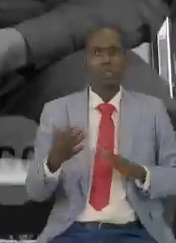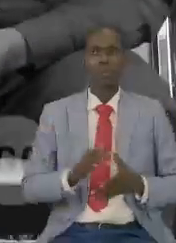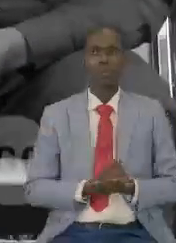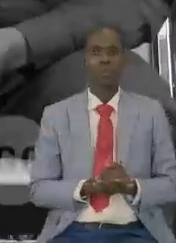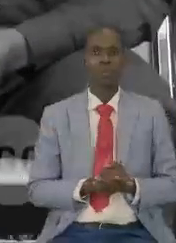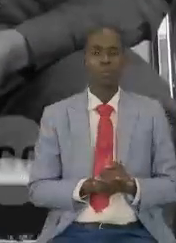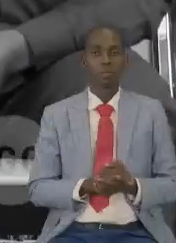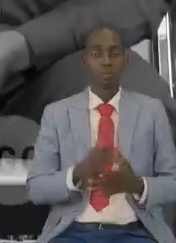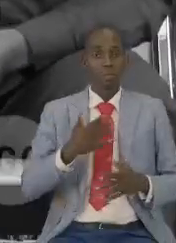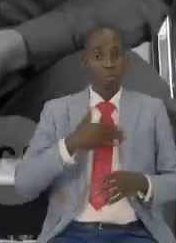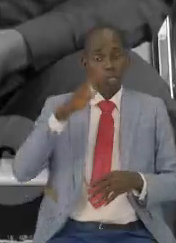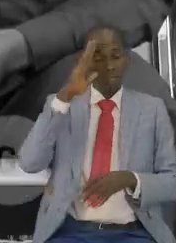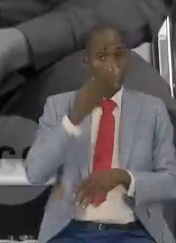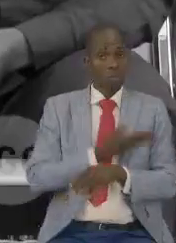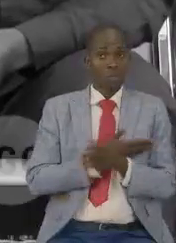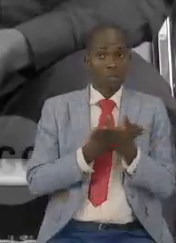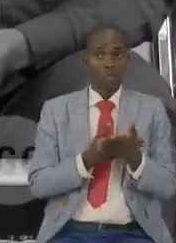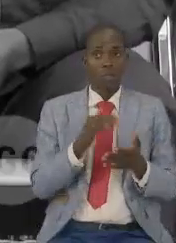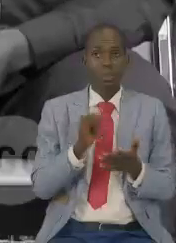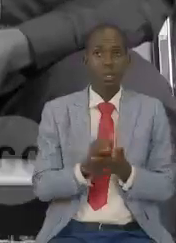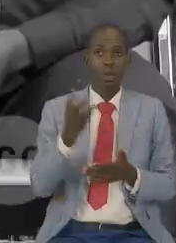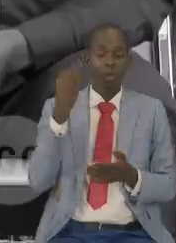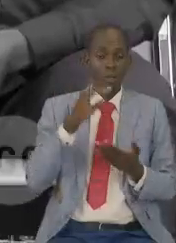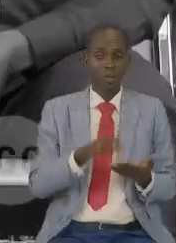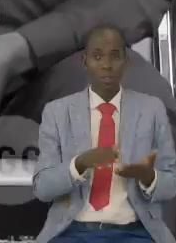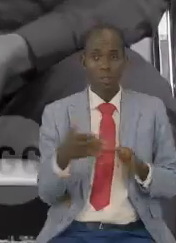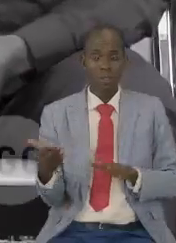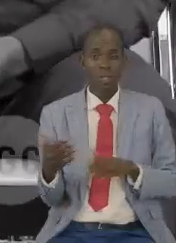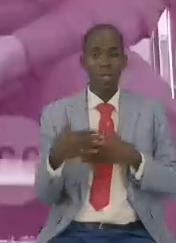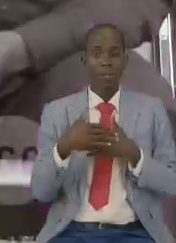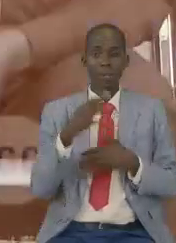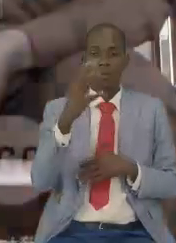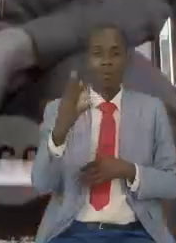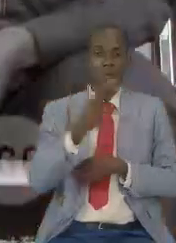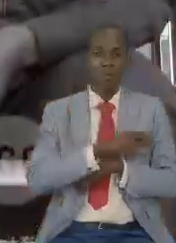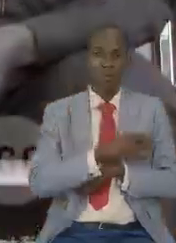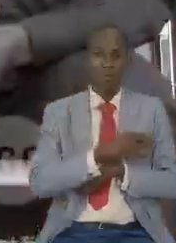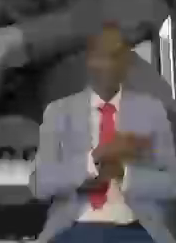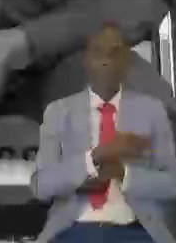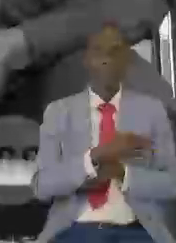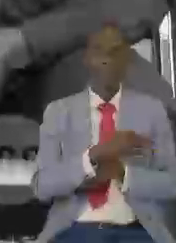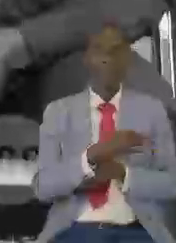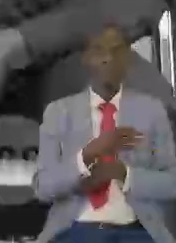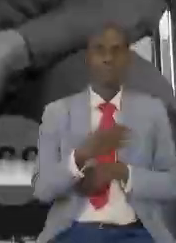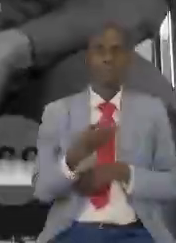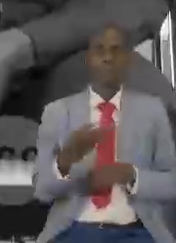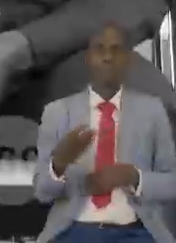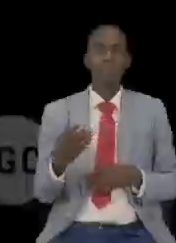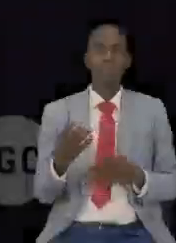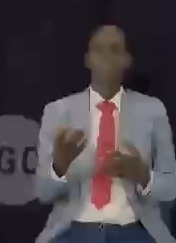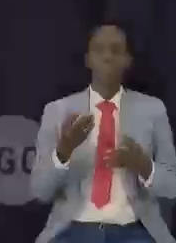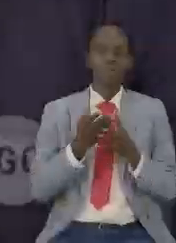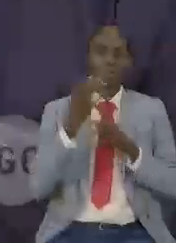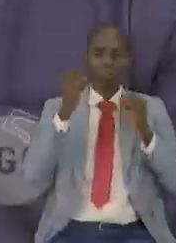dead after 4 days, through the prayer of the man of God, he turned back to life. Glory be to